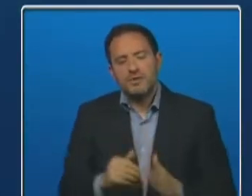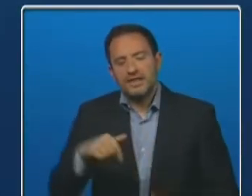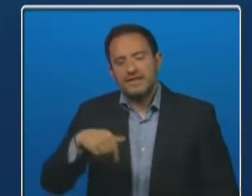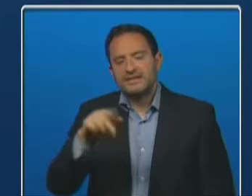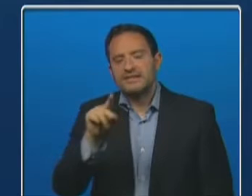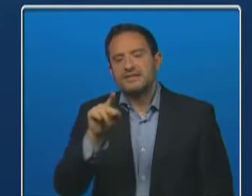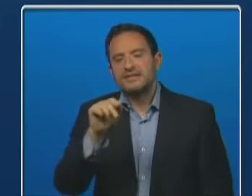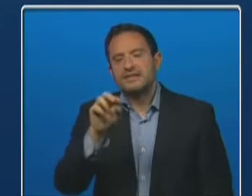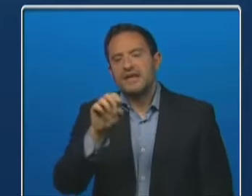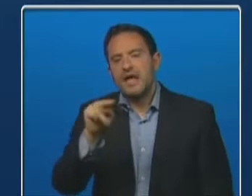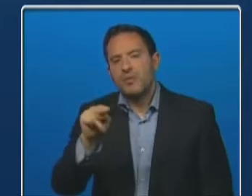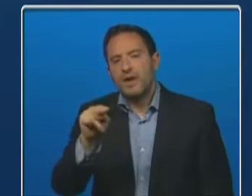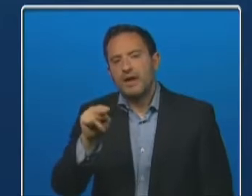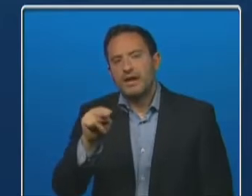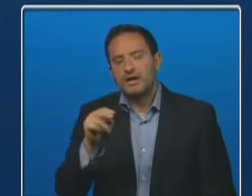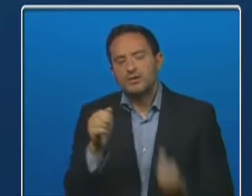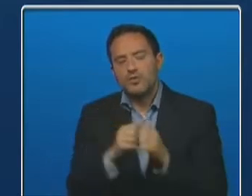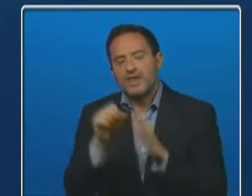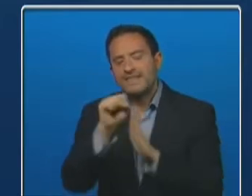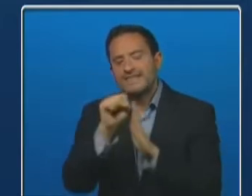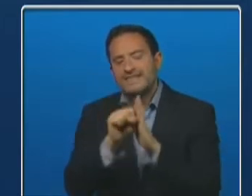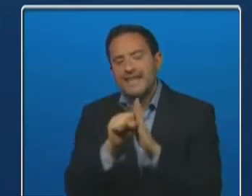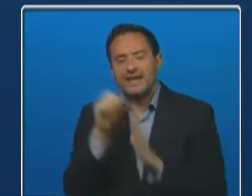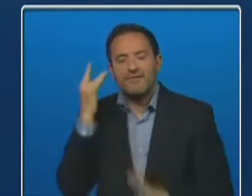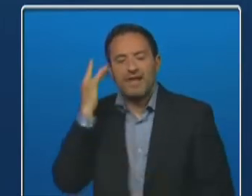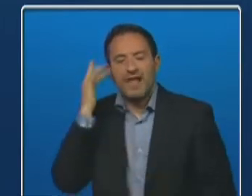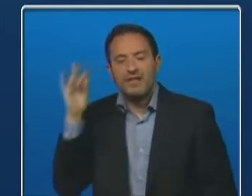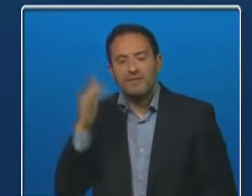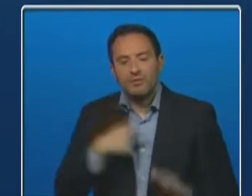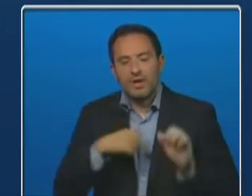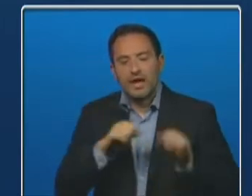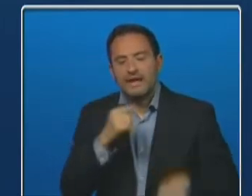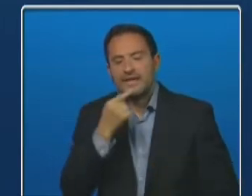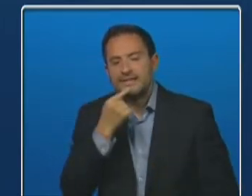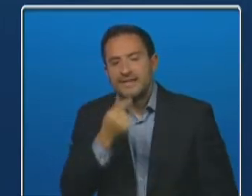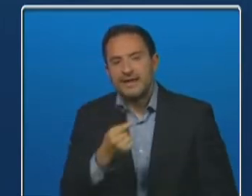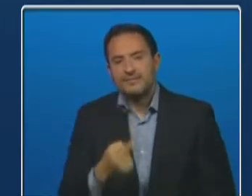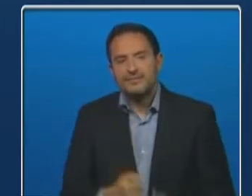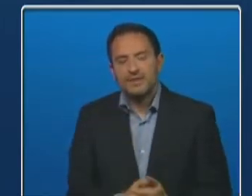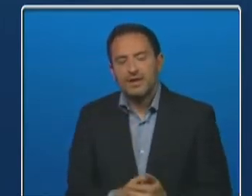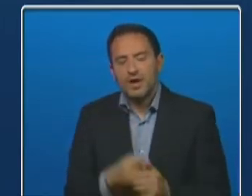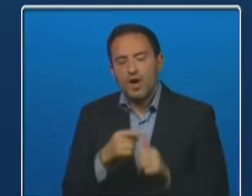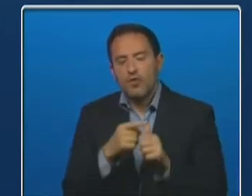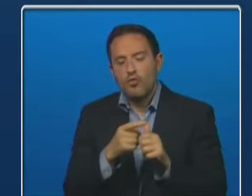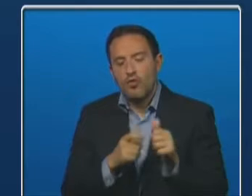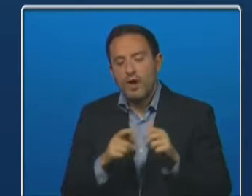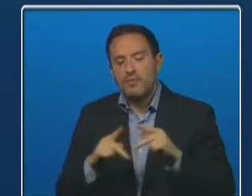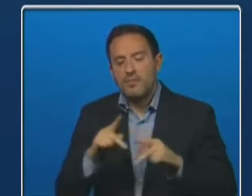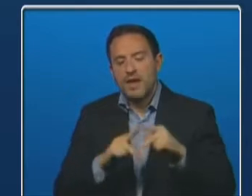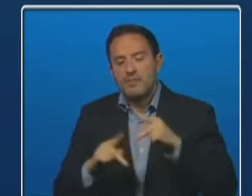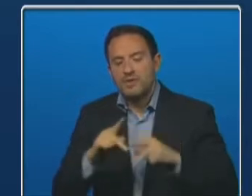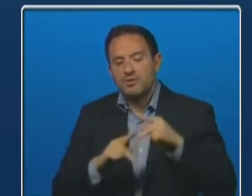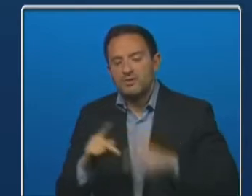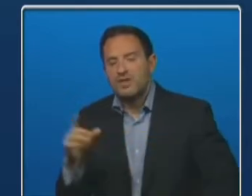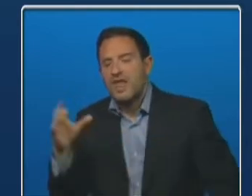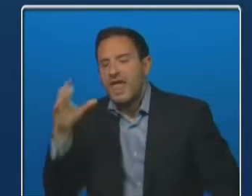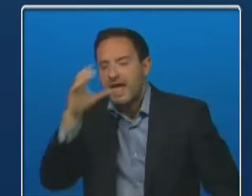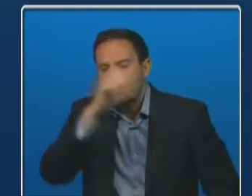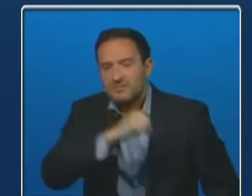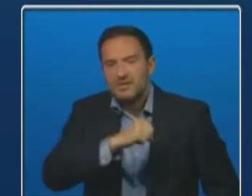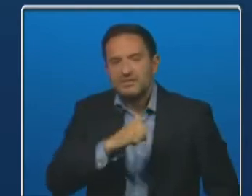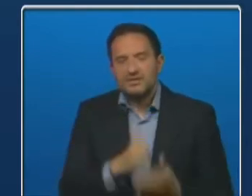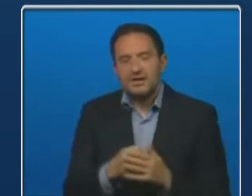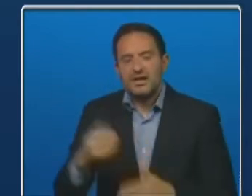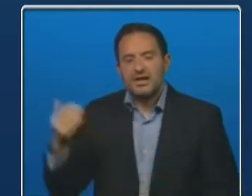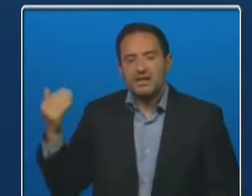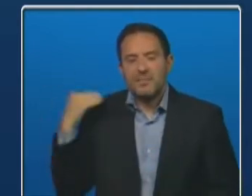Battle. So with the state of California, what I can tell you is that from our population estimates program, we know that over